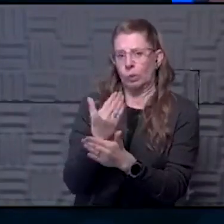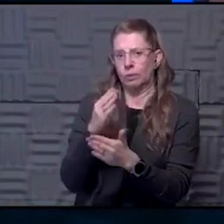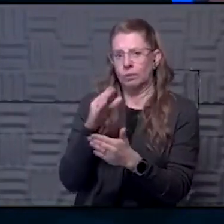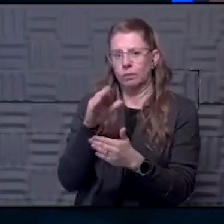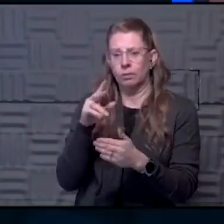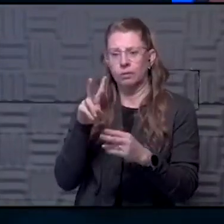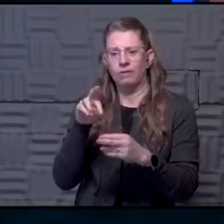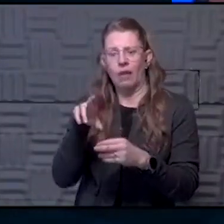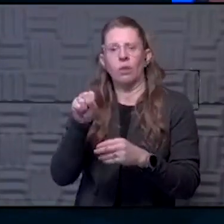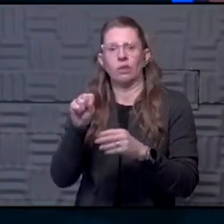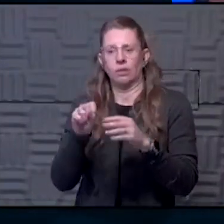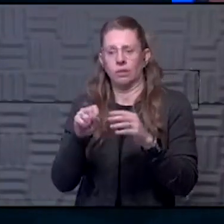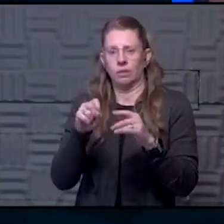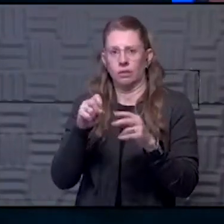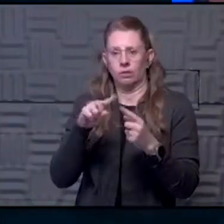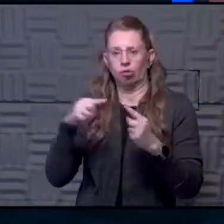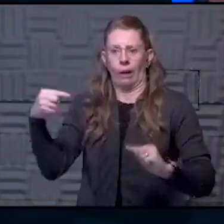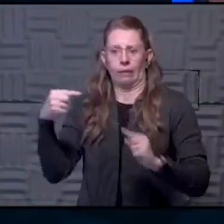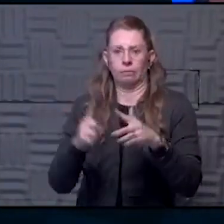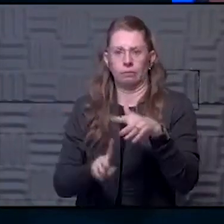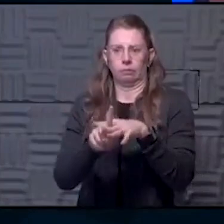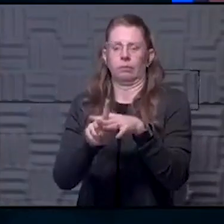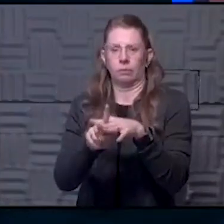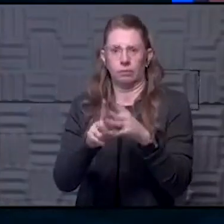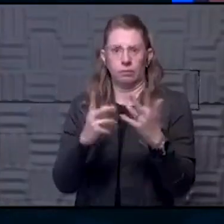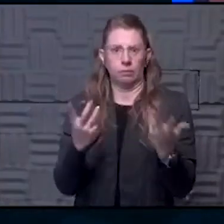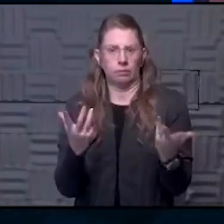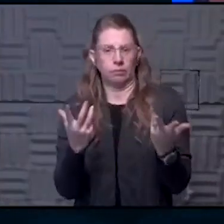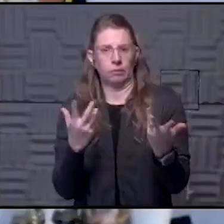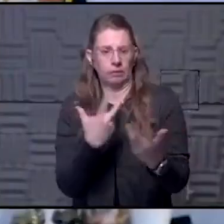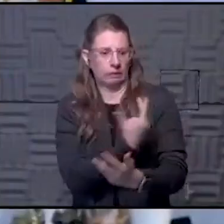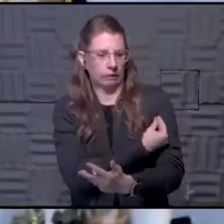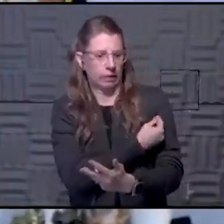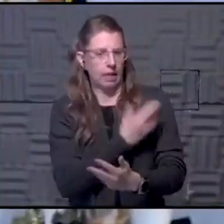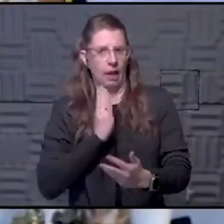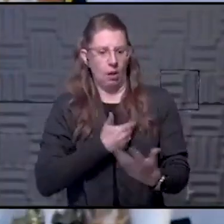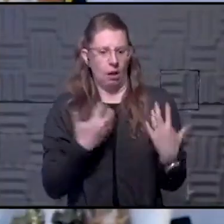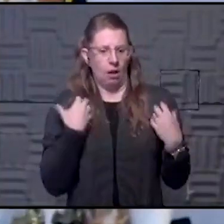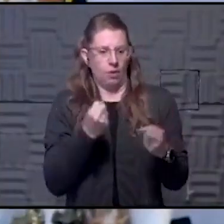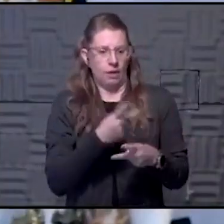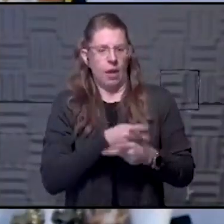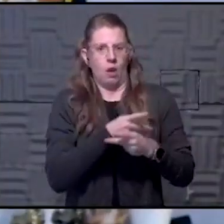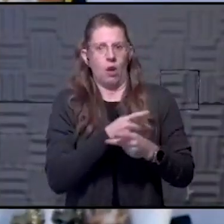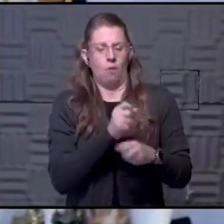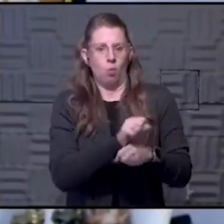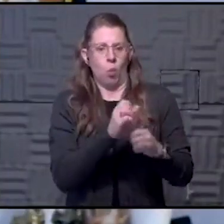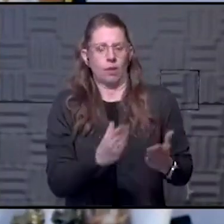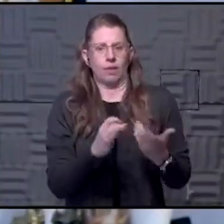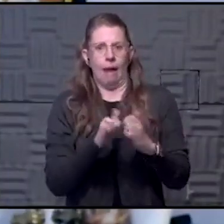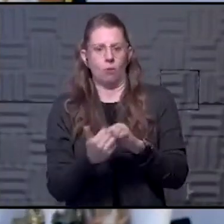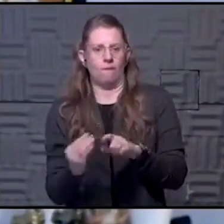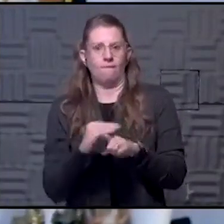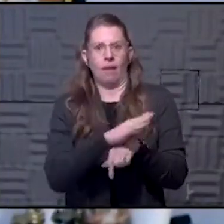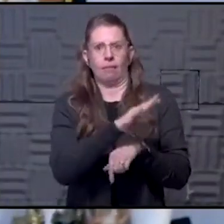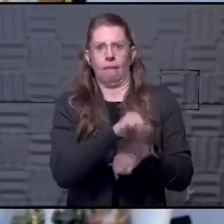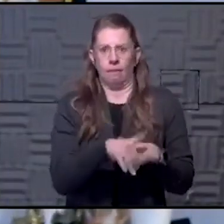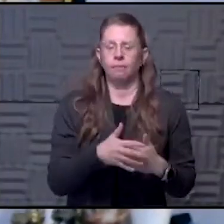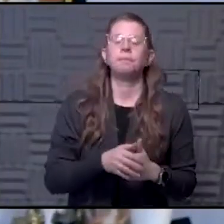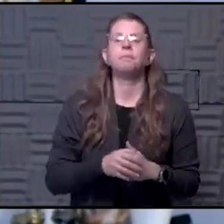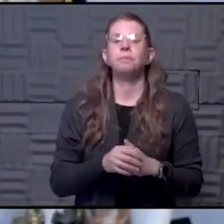variants take off and we have another surge of having vaccinated our healthcare employees. Right. First off,